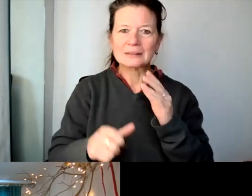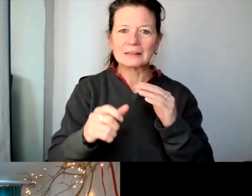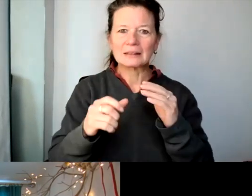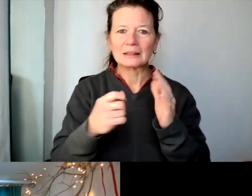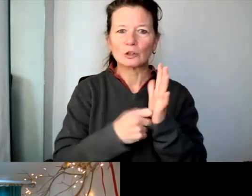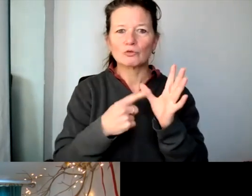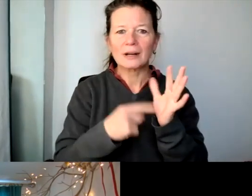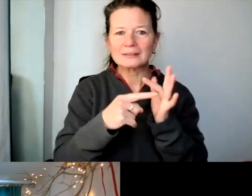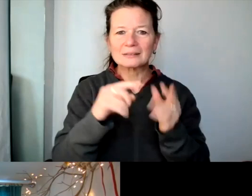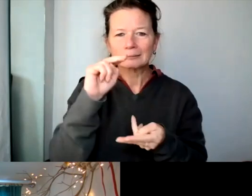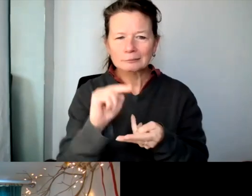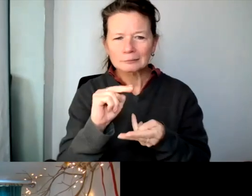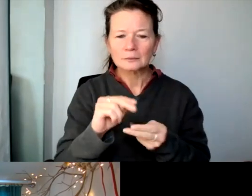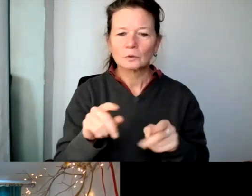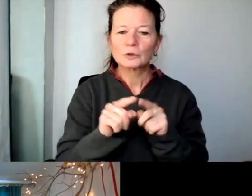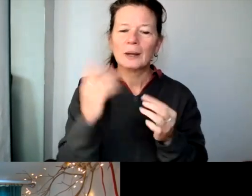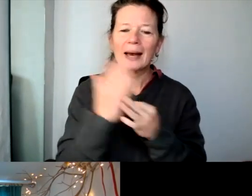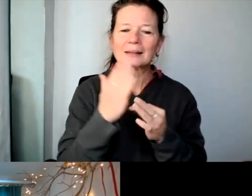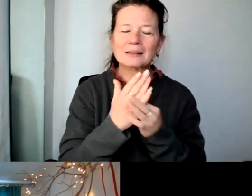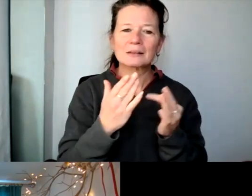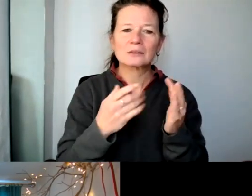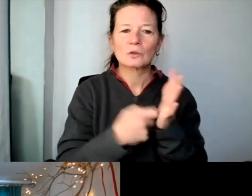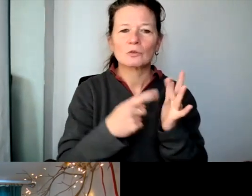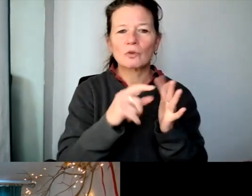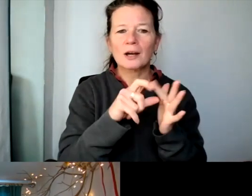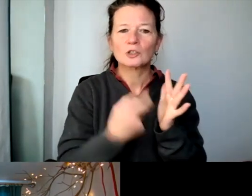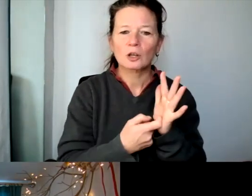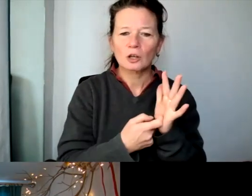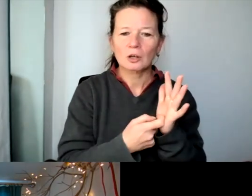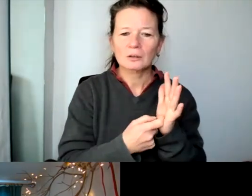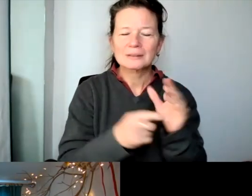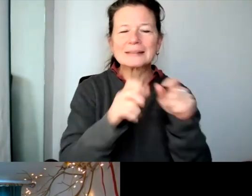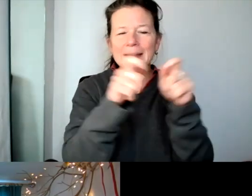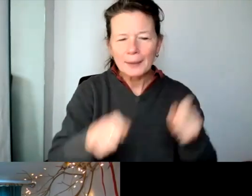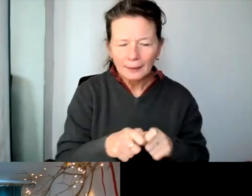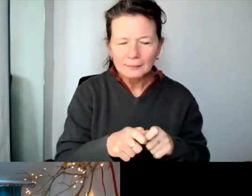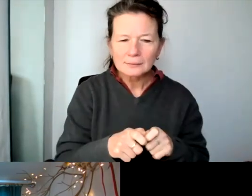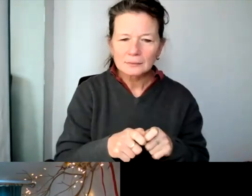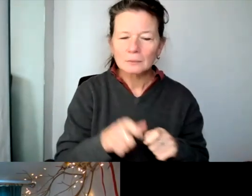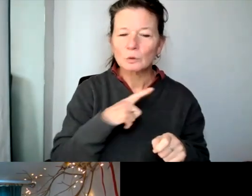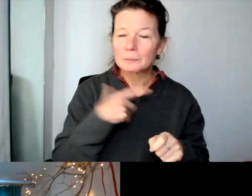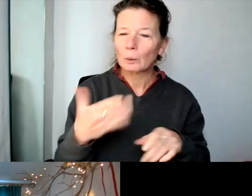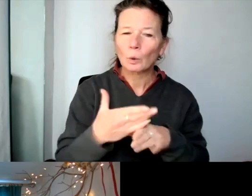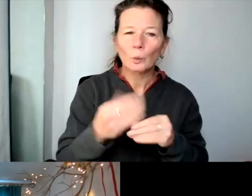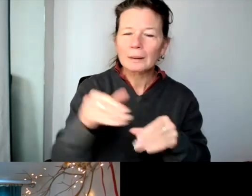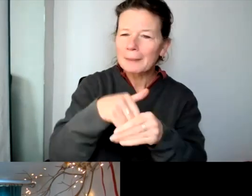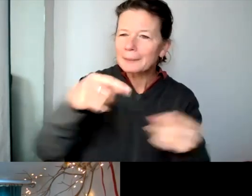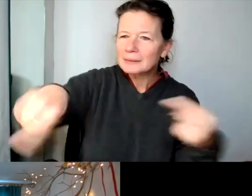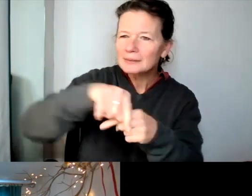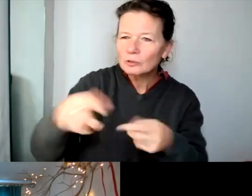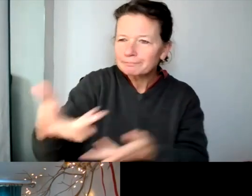And we also developed an access rider template with the Ivers Academy as a result of working with our members too, which we're really pleased about.